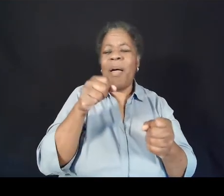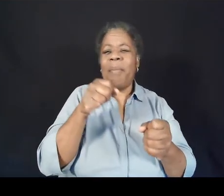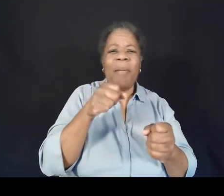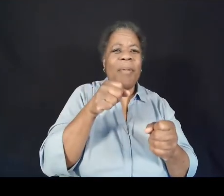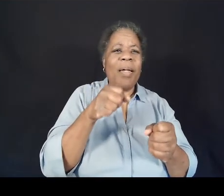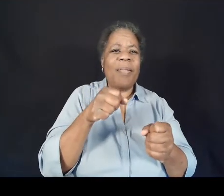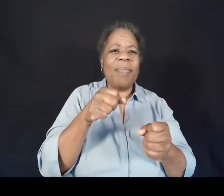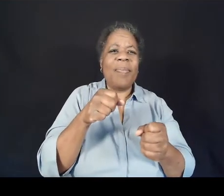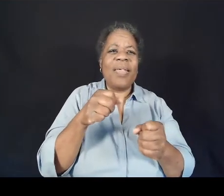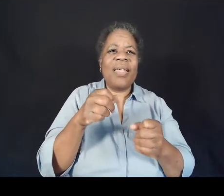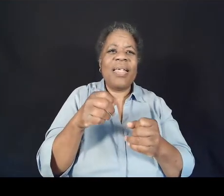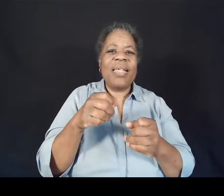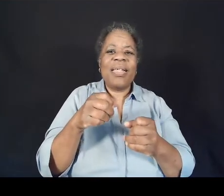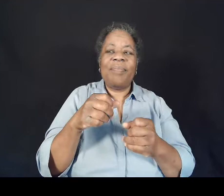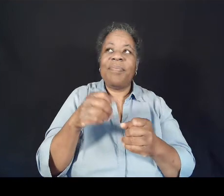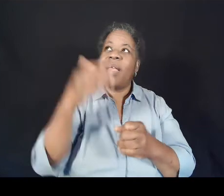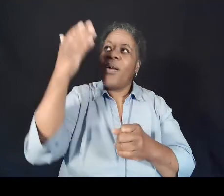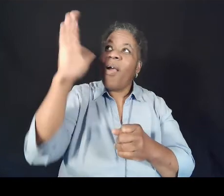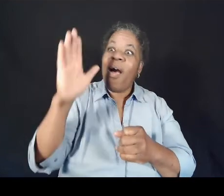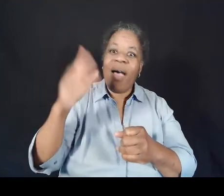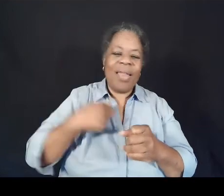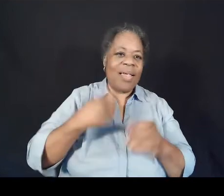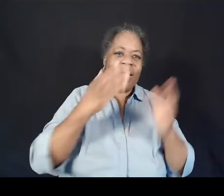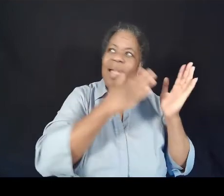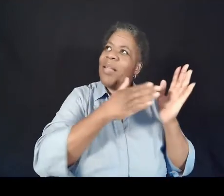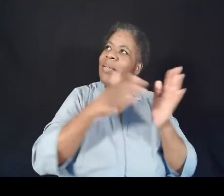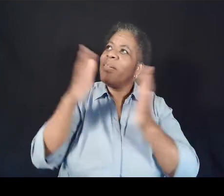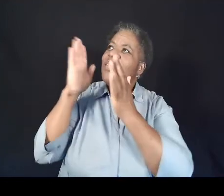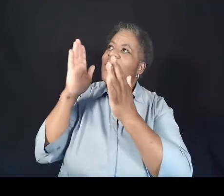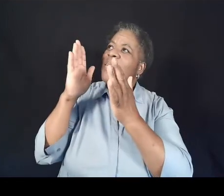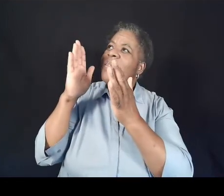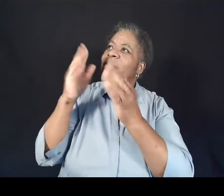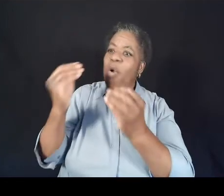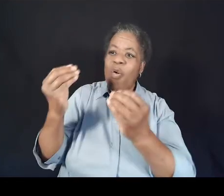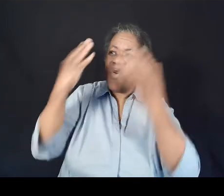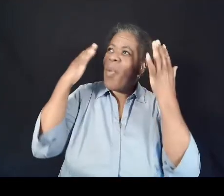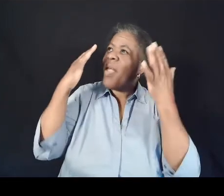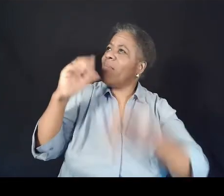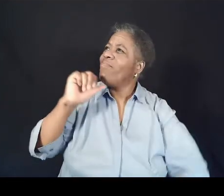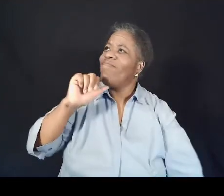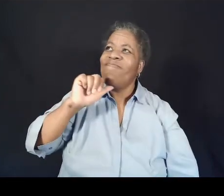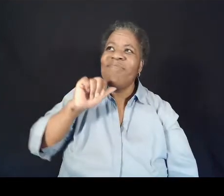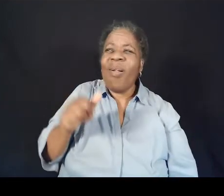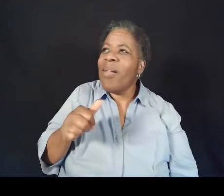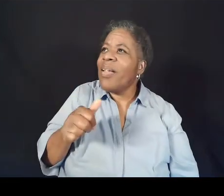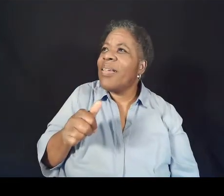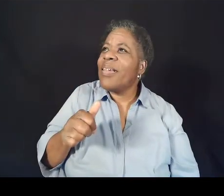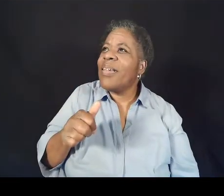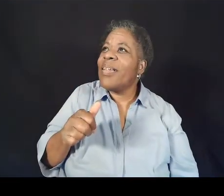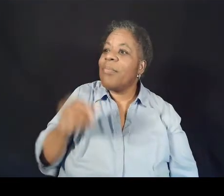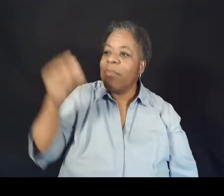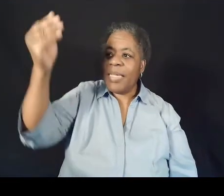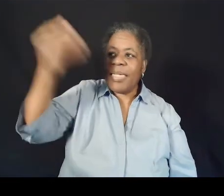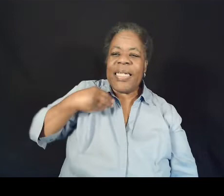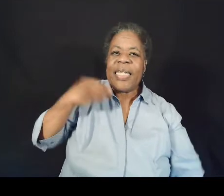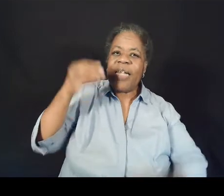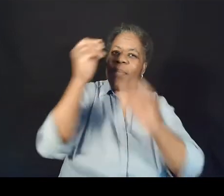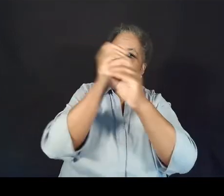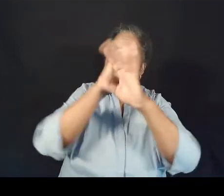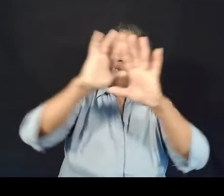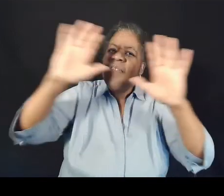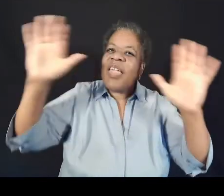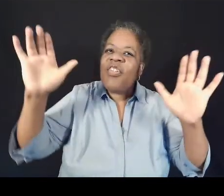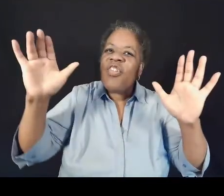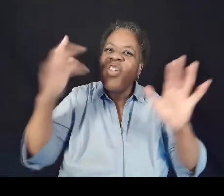God, I look to you. I won't be overwhelmed. Give me vision to see things like you